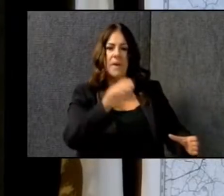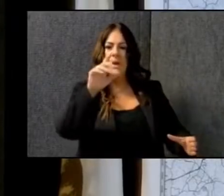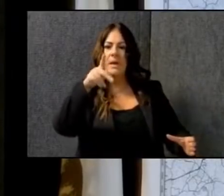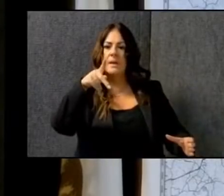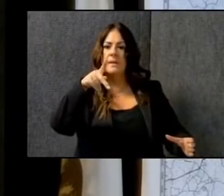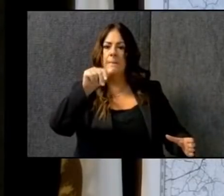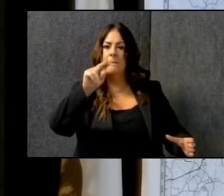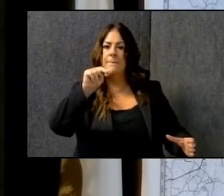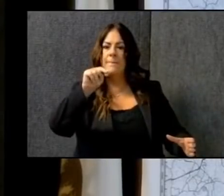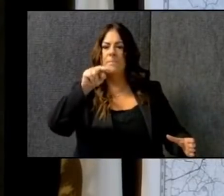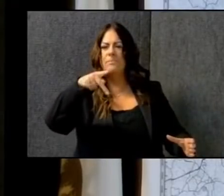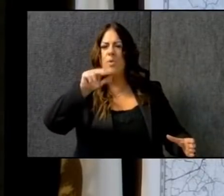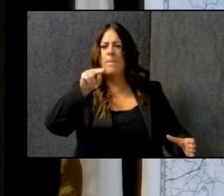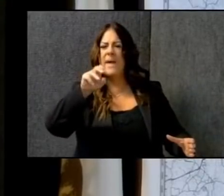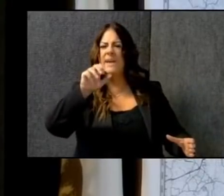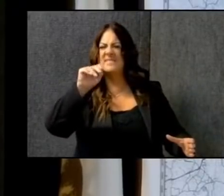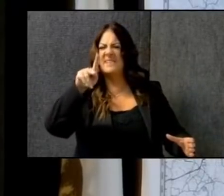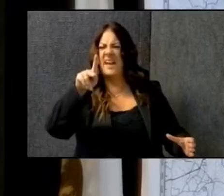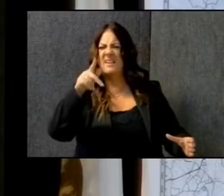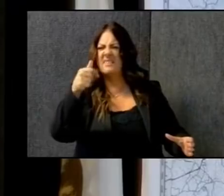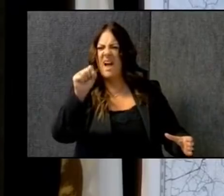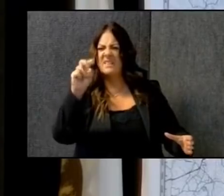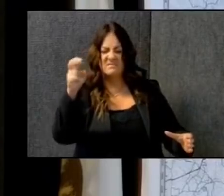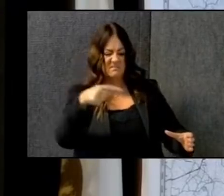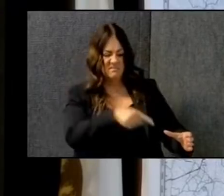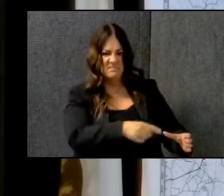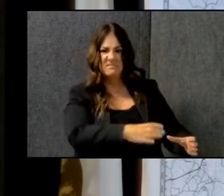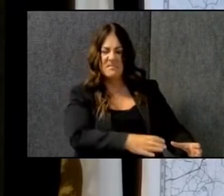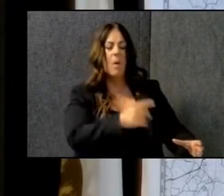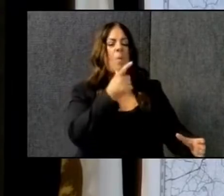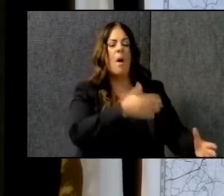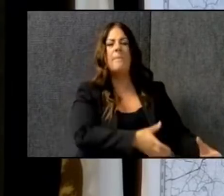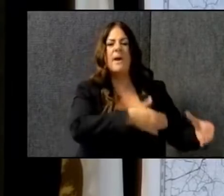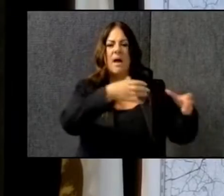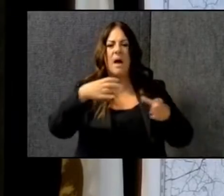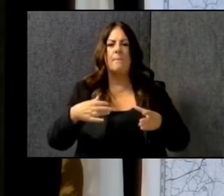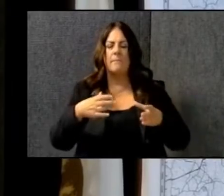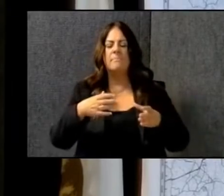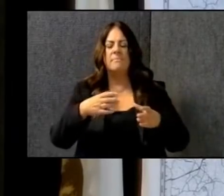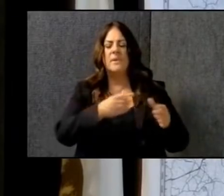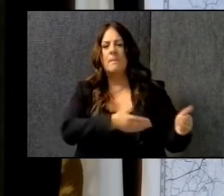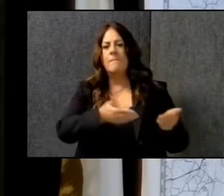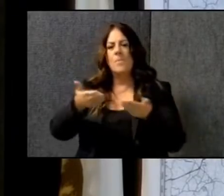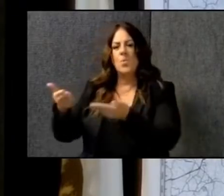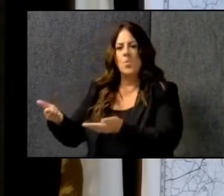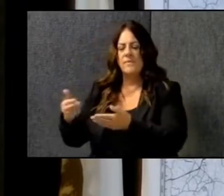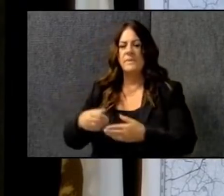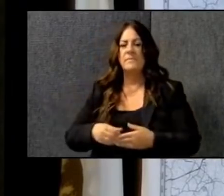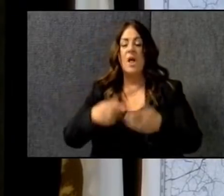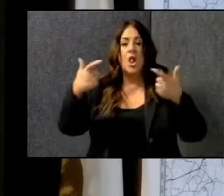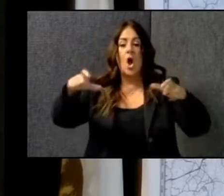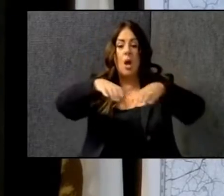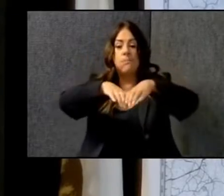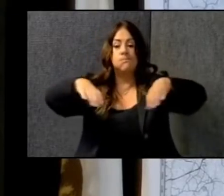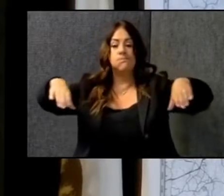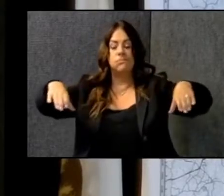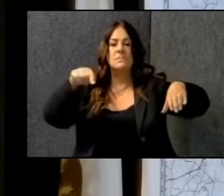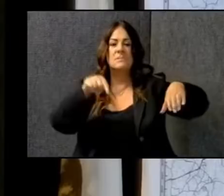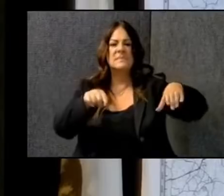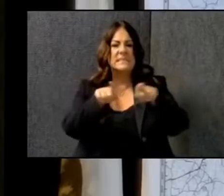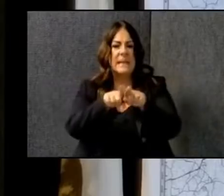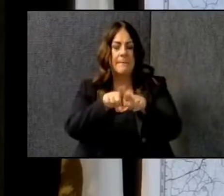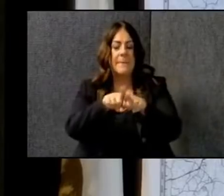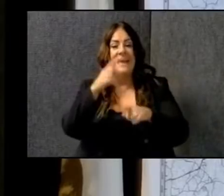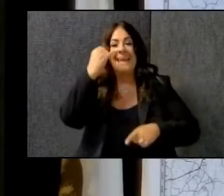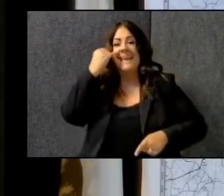tank is set off to the side, that was probably our folks just making sure that that danger stayed clear away from your house. The larger propane tanks, much of the same.